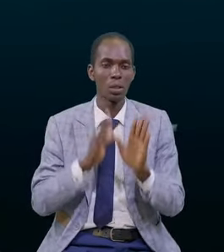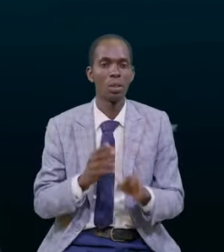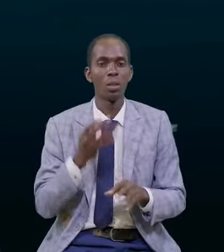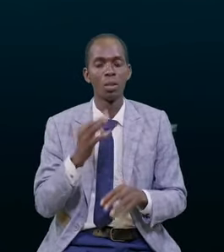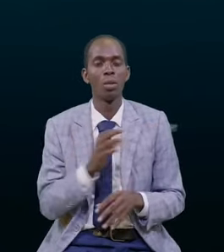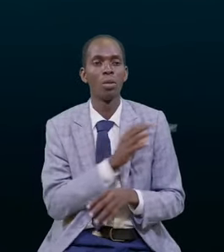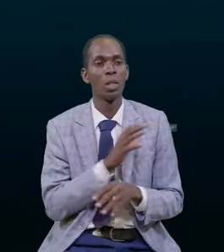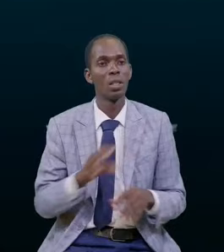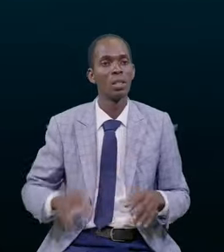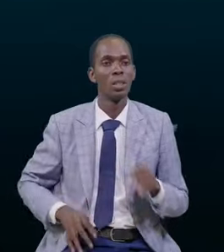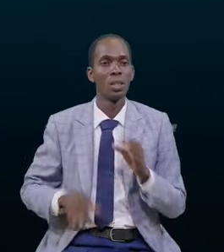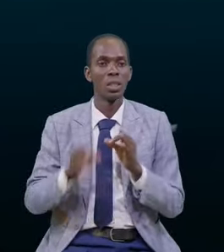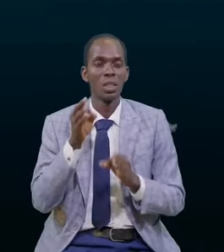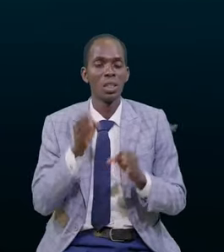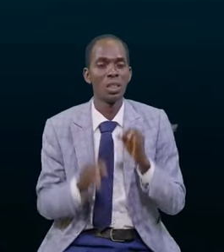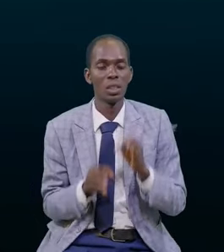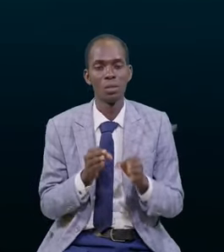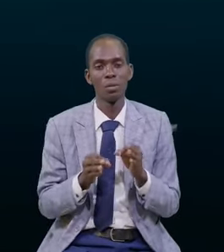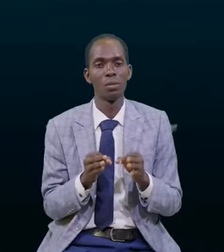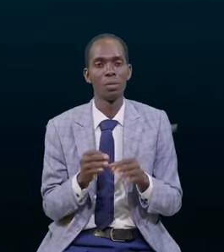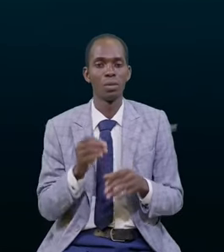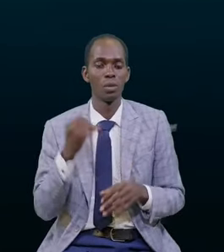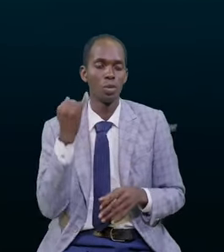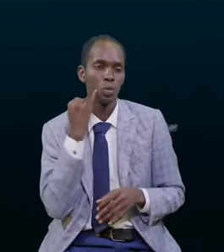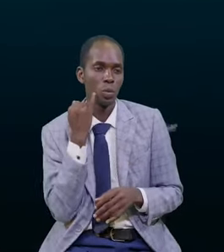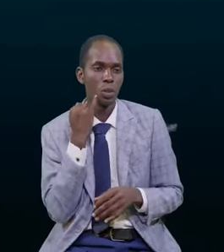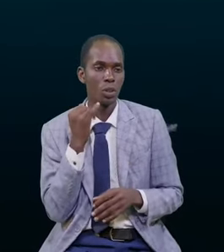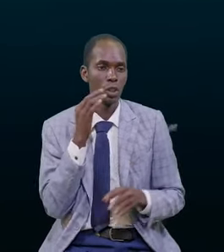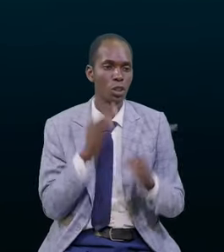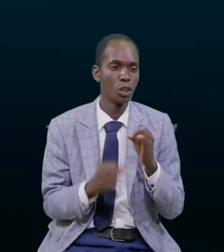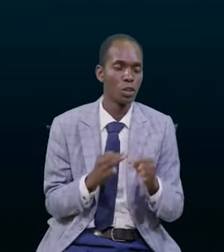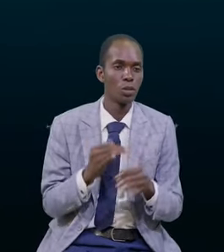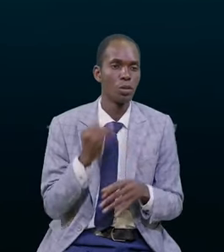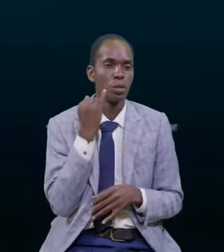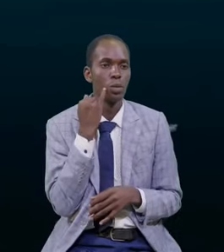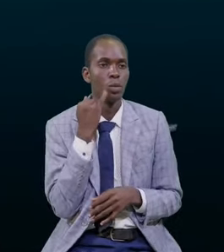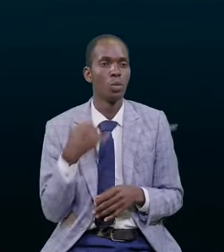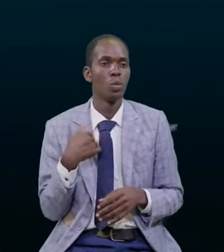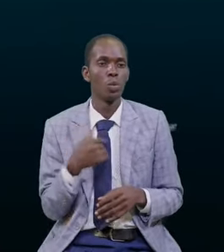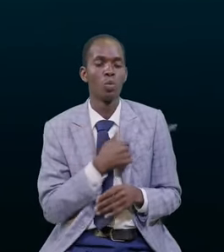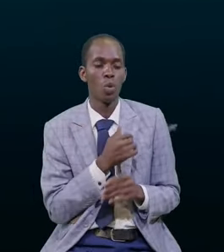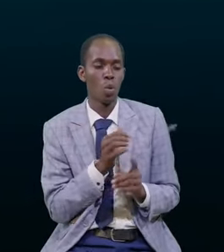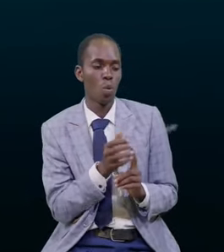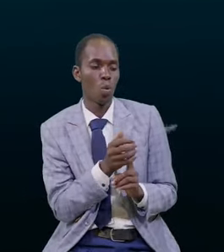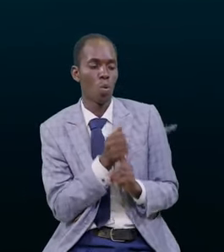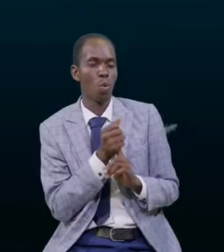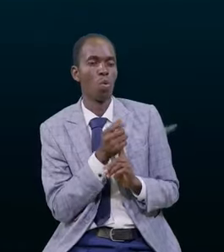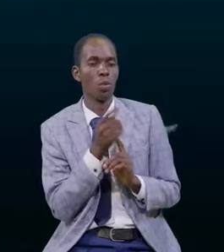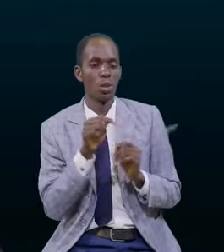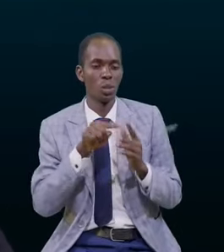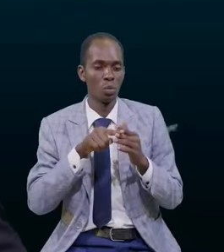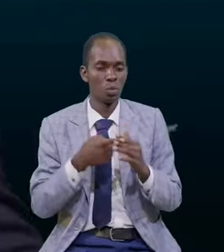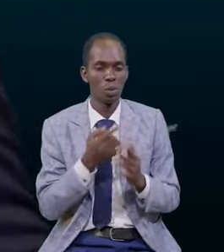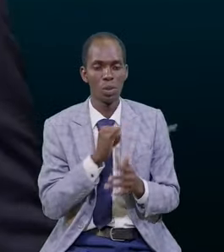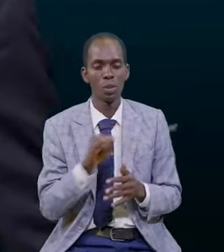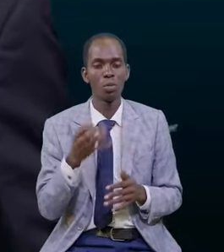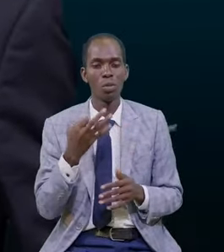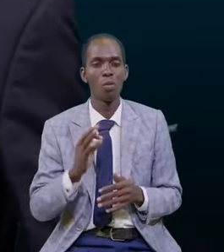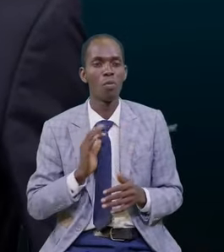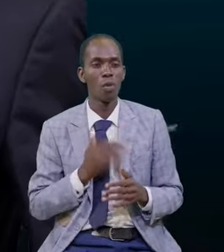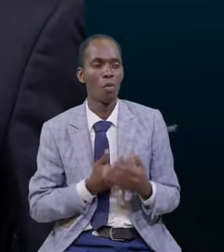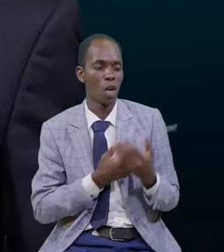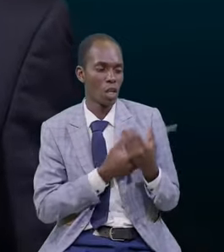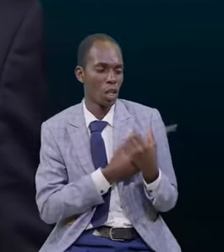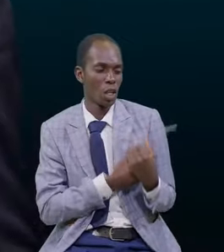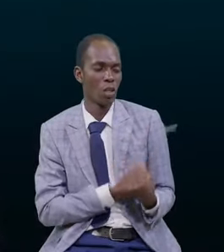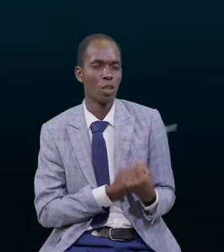if that's the word again if we hold the beginning of our confidence steadfast onto the